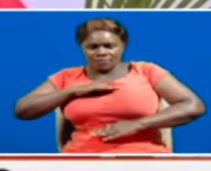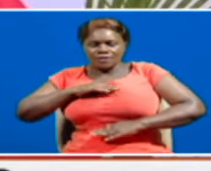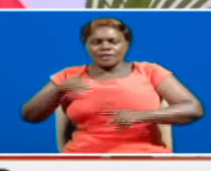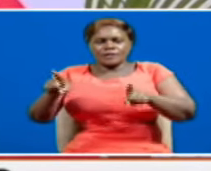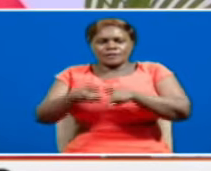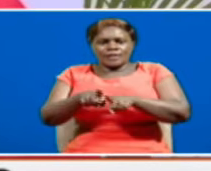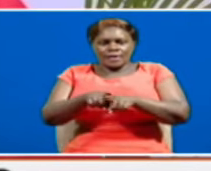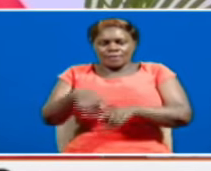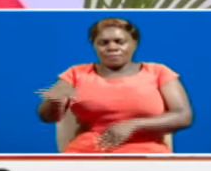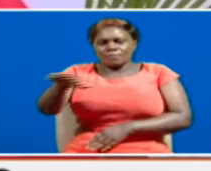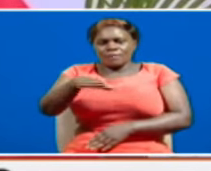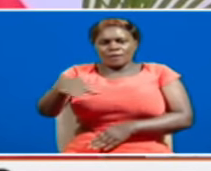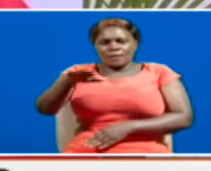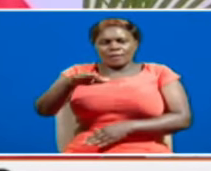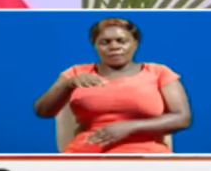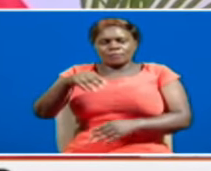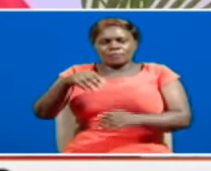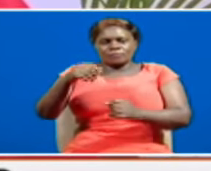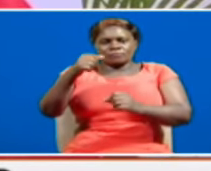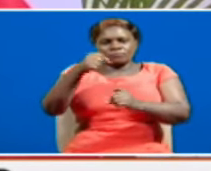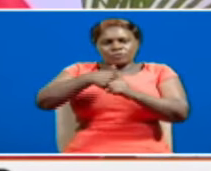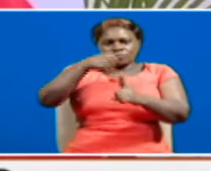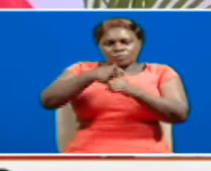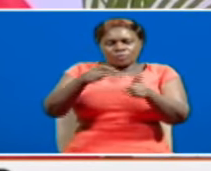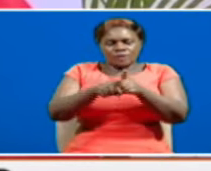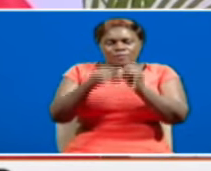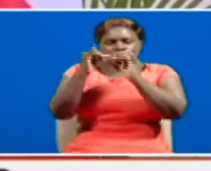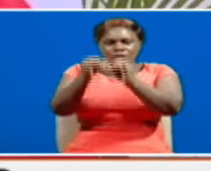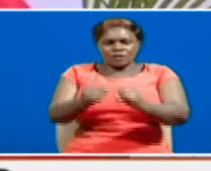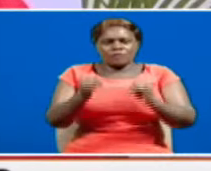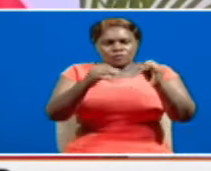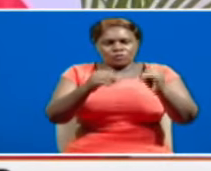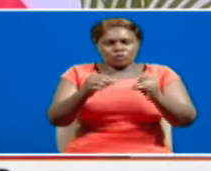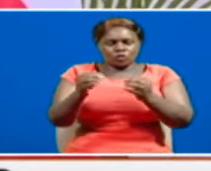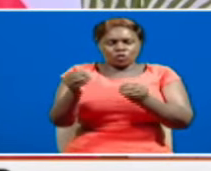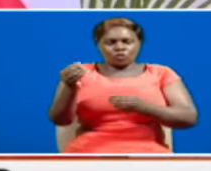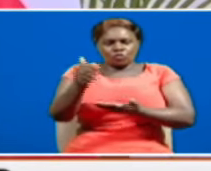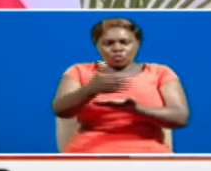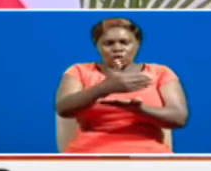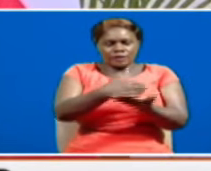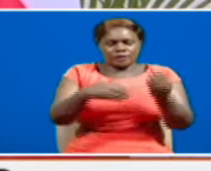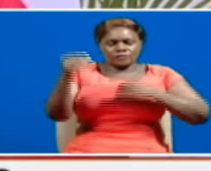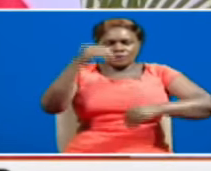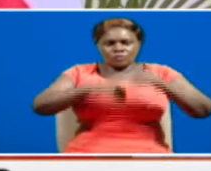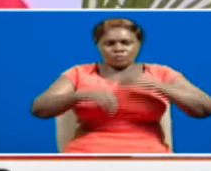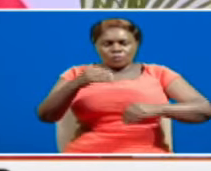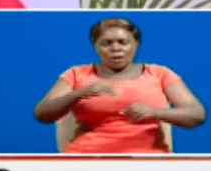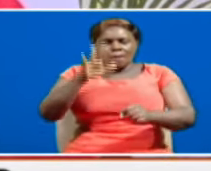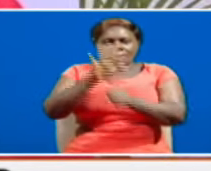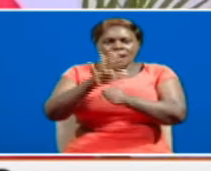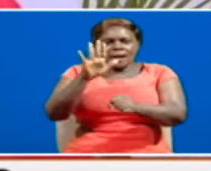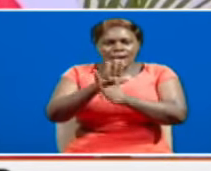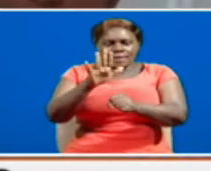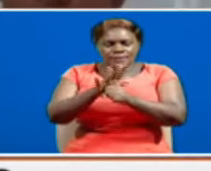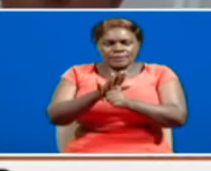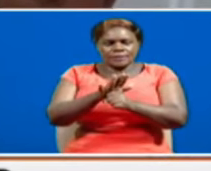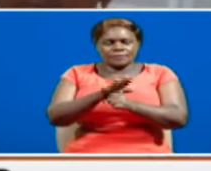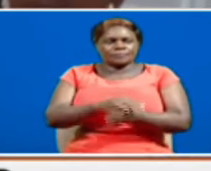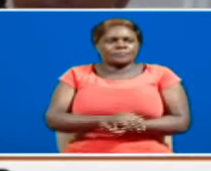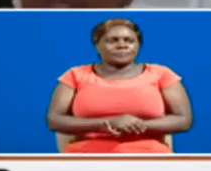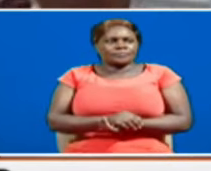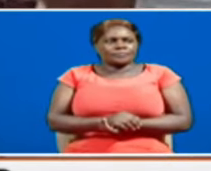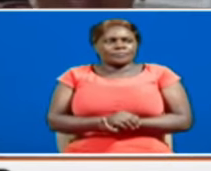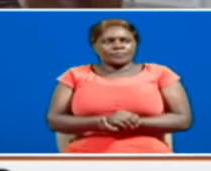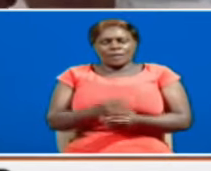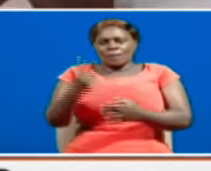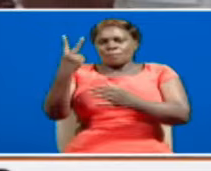environment and climate action, as well as our individual and collective contribution to multilateralism. The agreements will